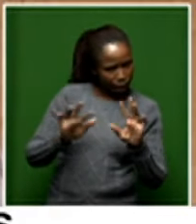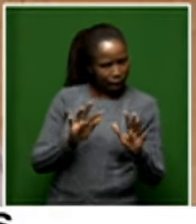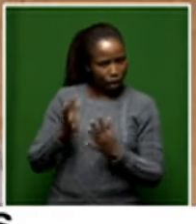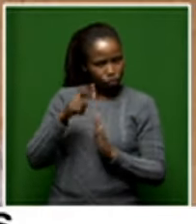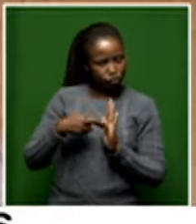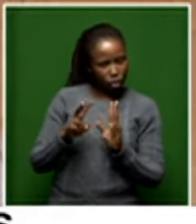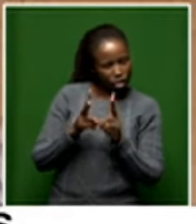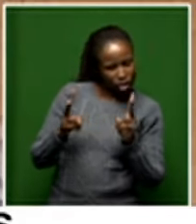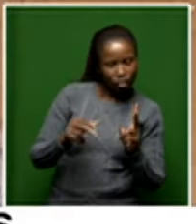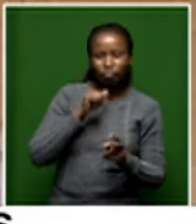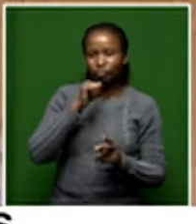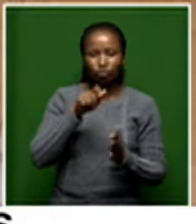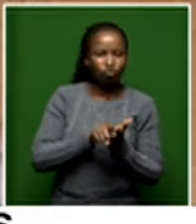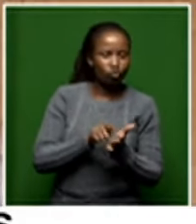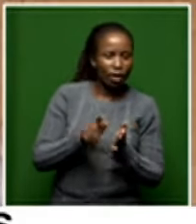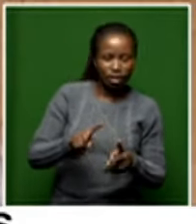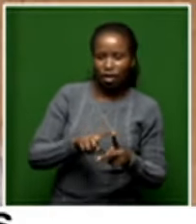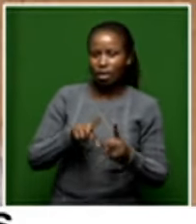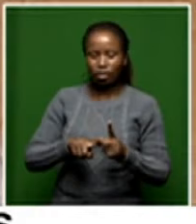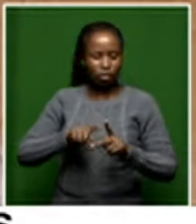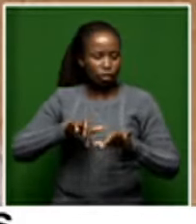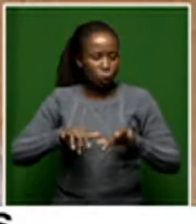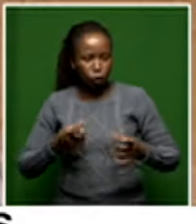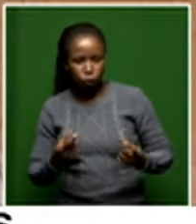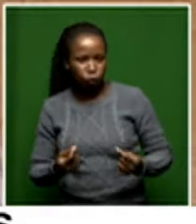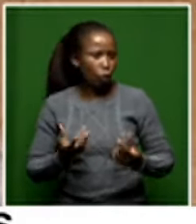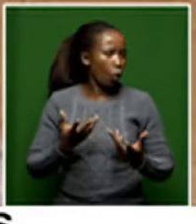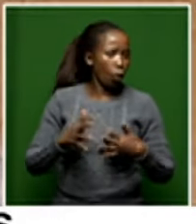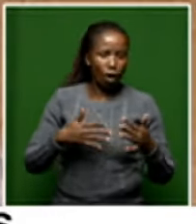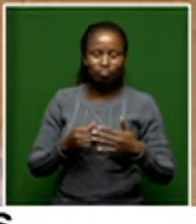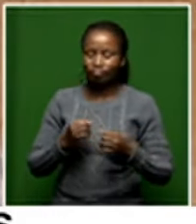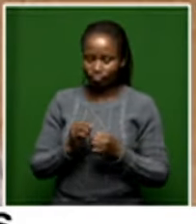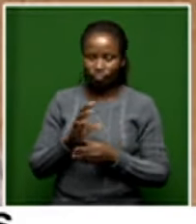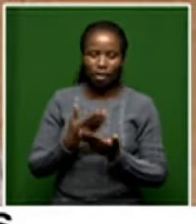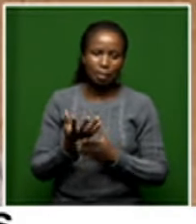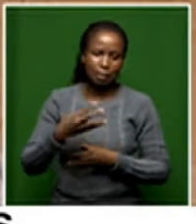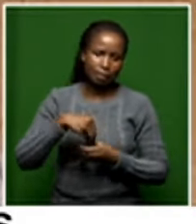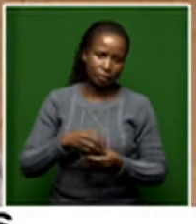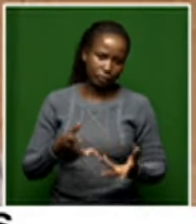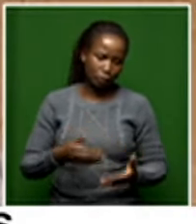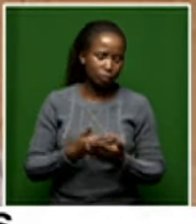roles, whether you're writing music, making beats for people, etc. So that's who this survey is specifically open to.